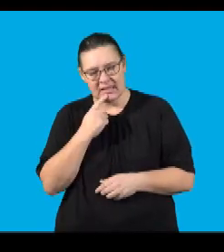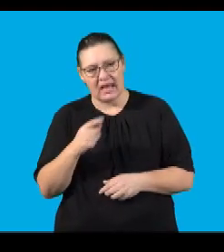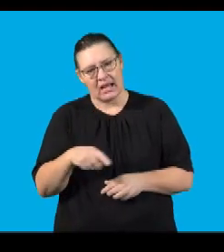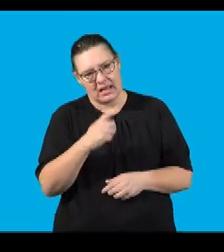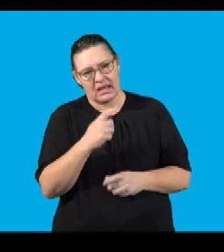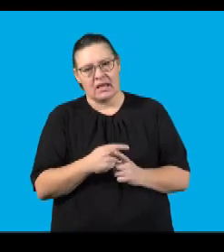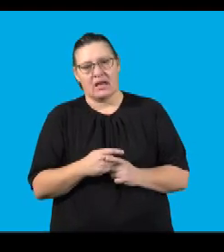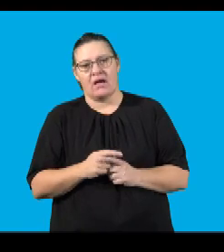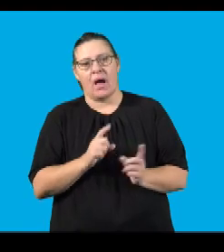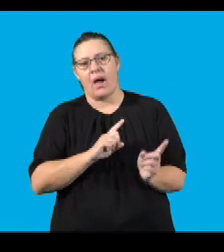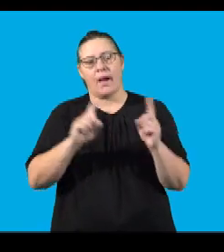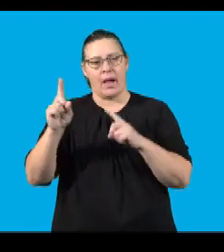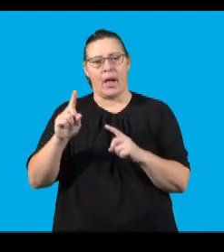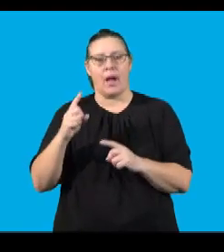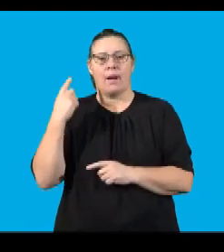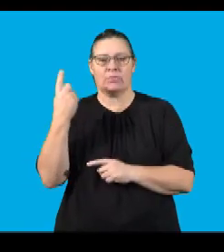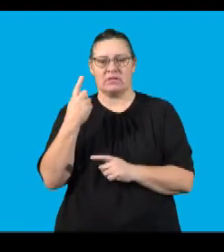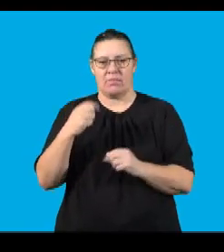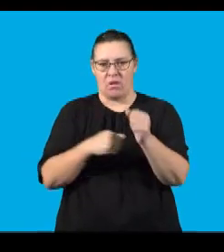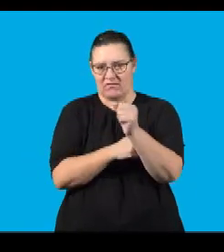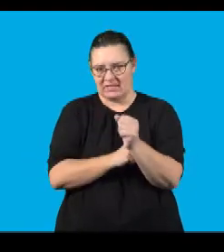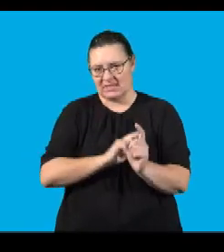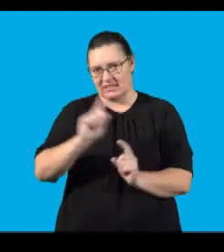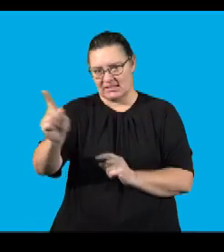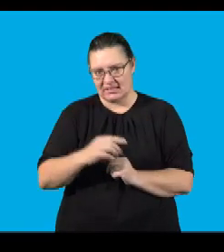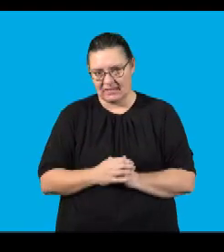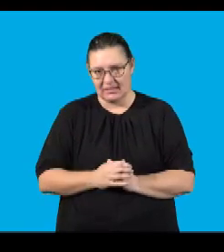to the virtual principal's office.